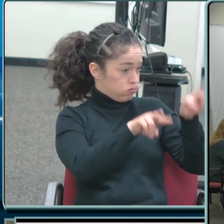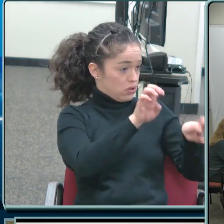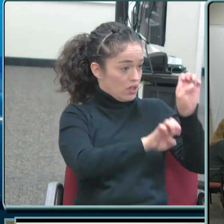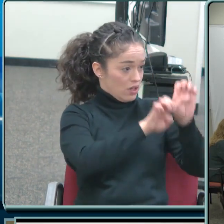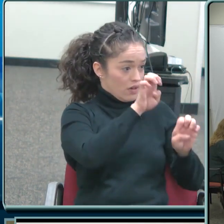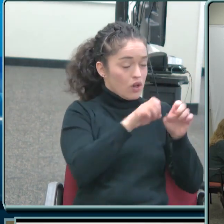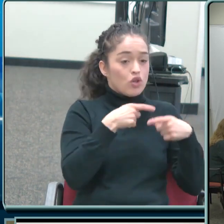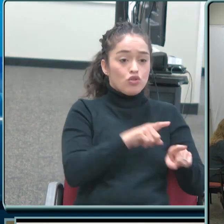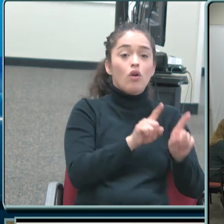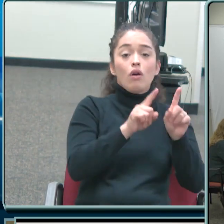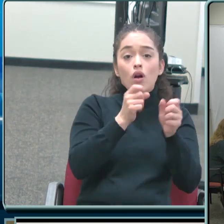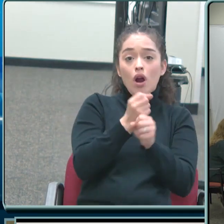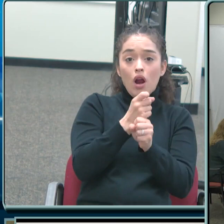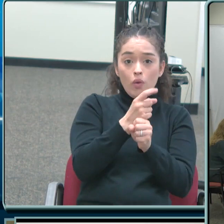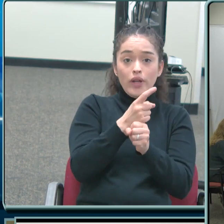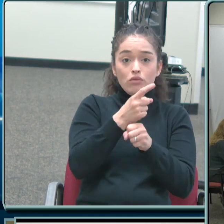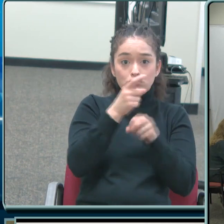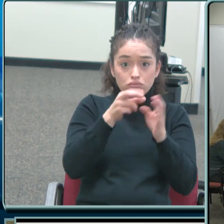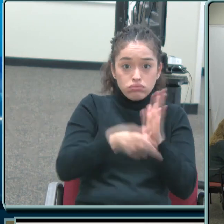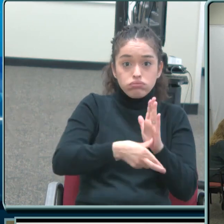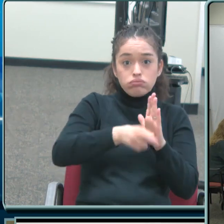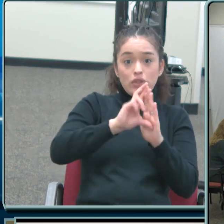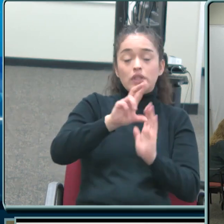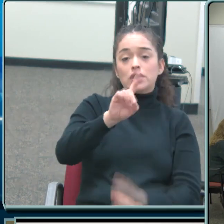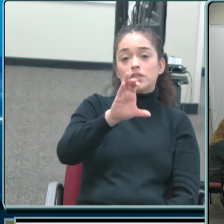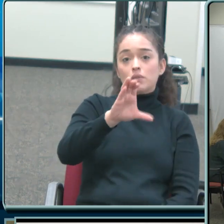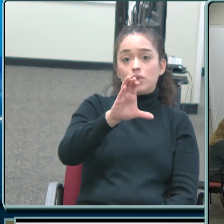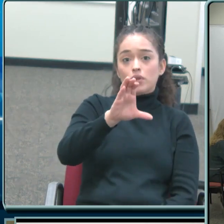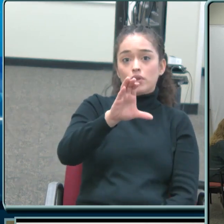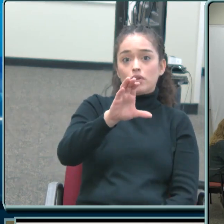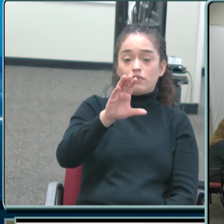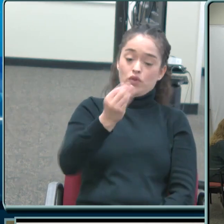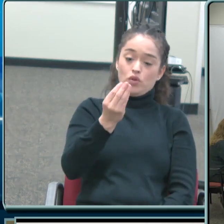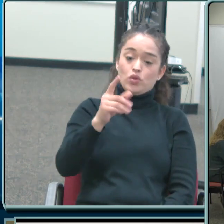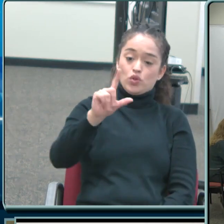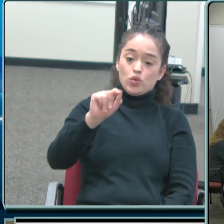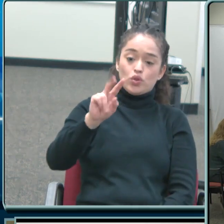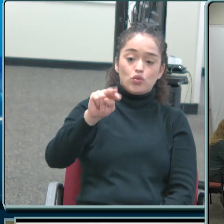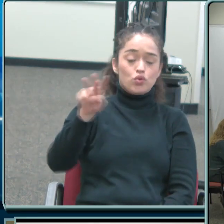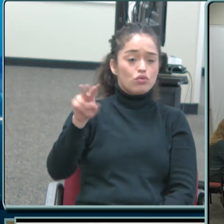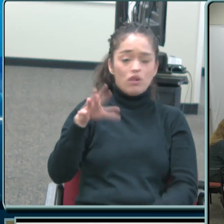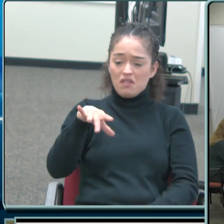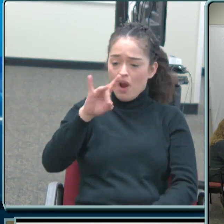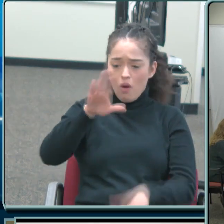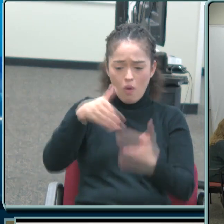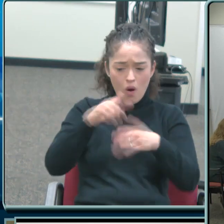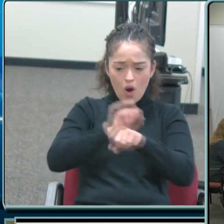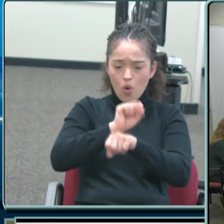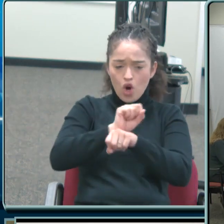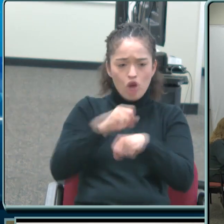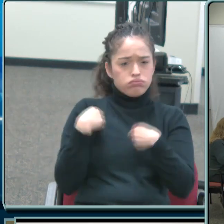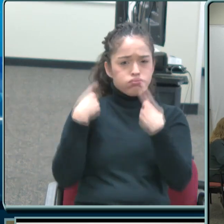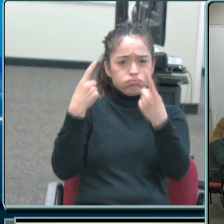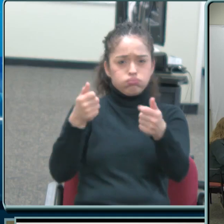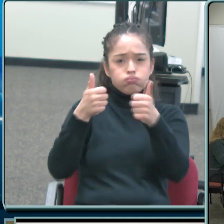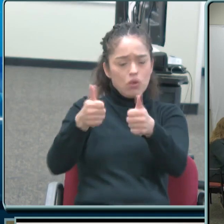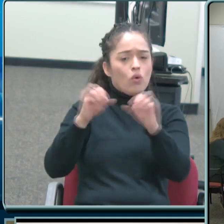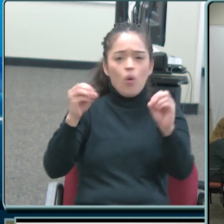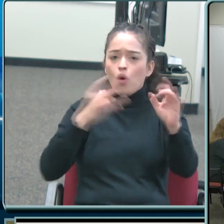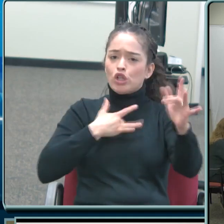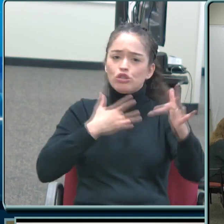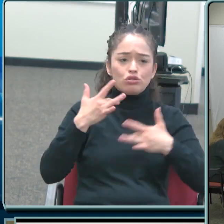annual review held on December 14th, 2022, finding her work and leadership to be exceptional and having no